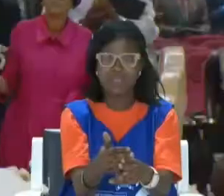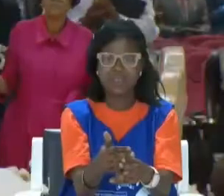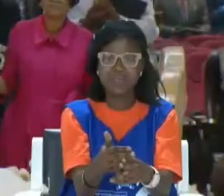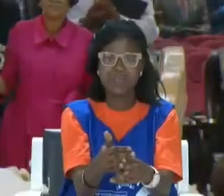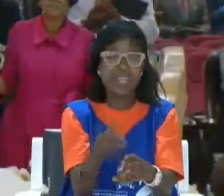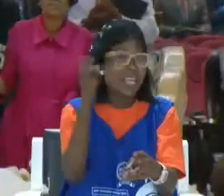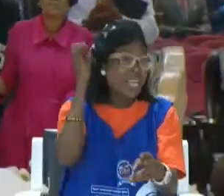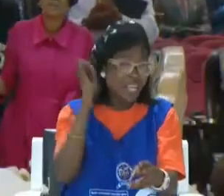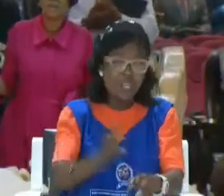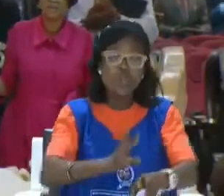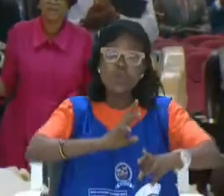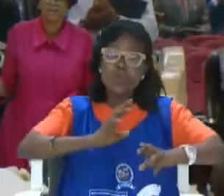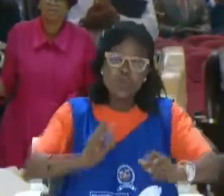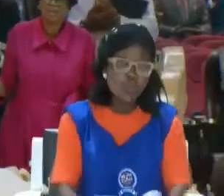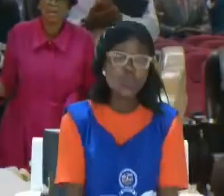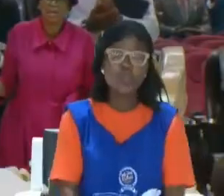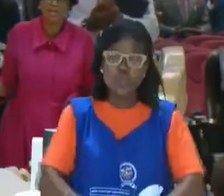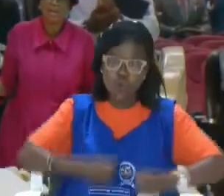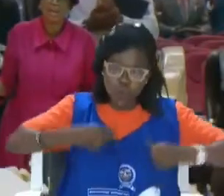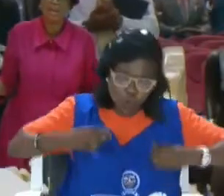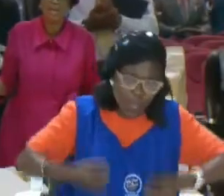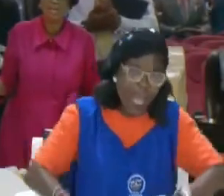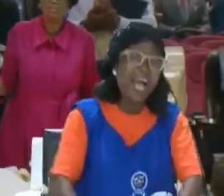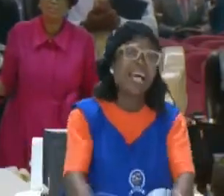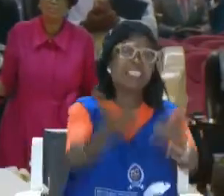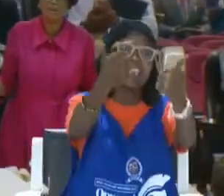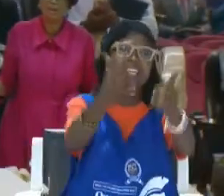He will accelerate your promotion.